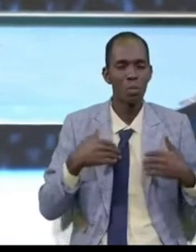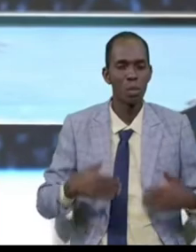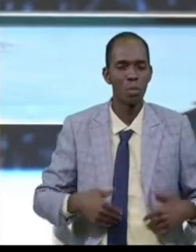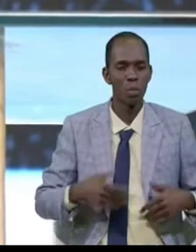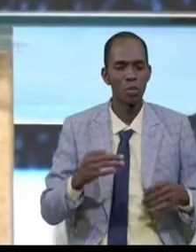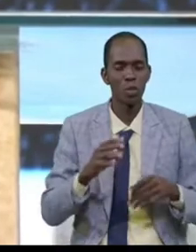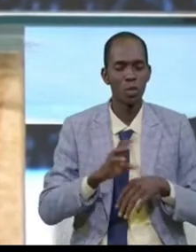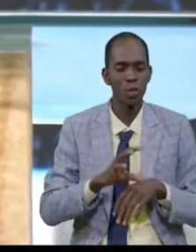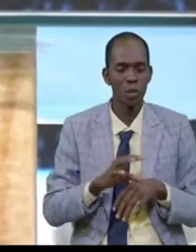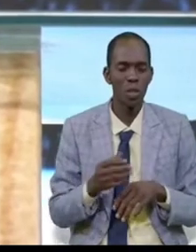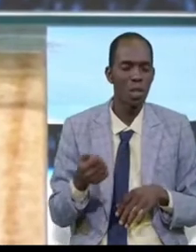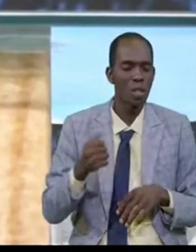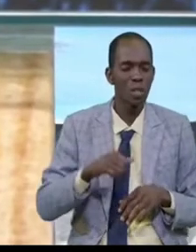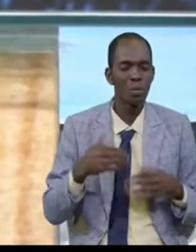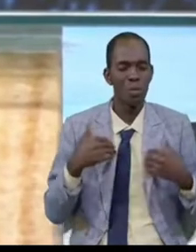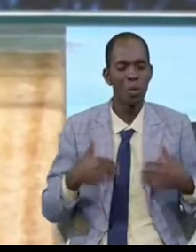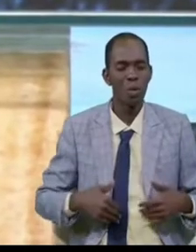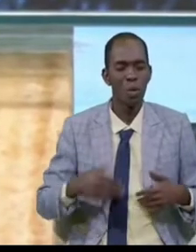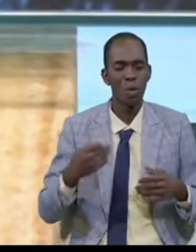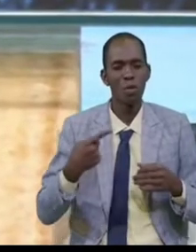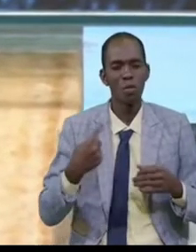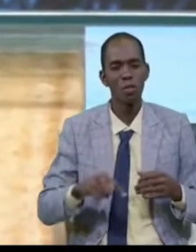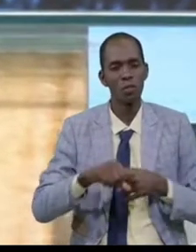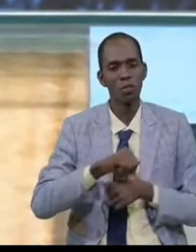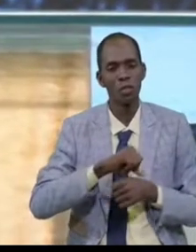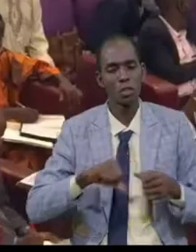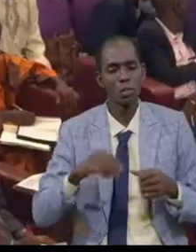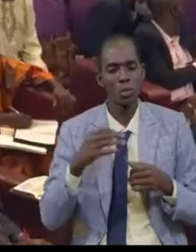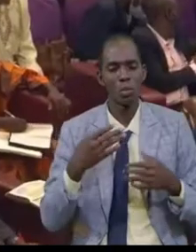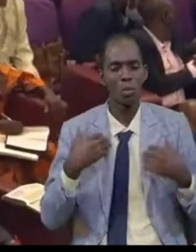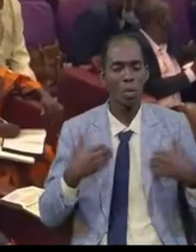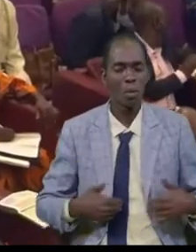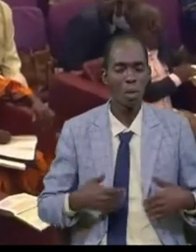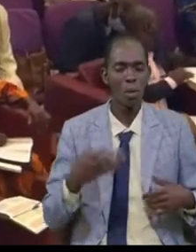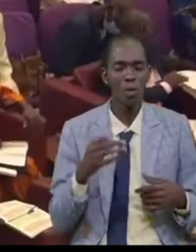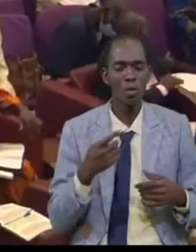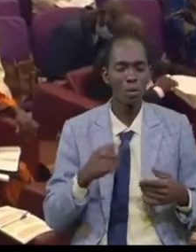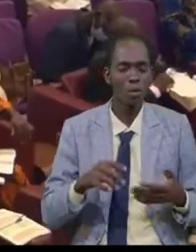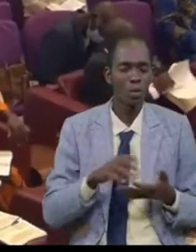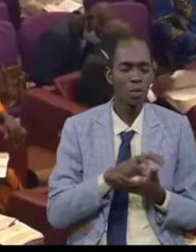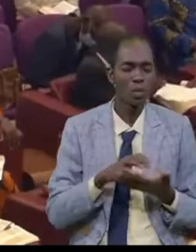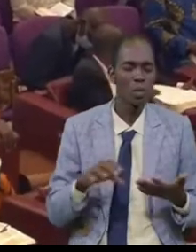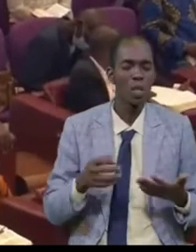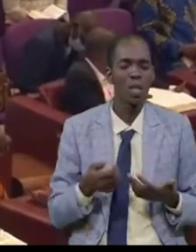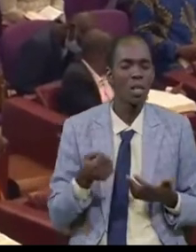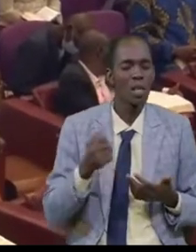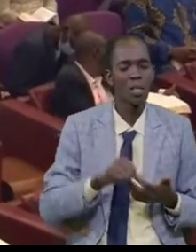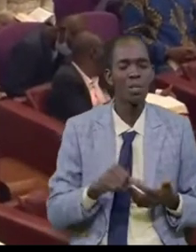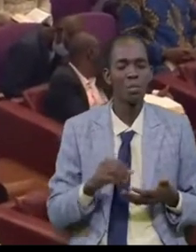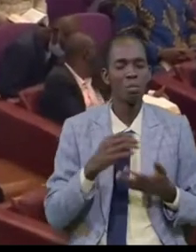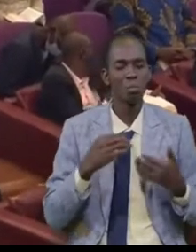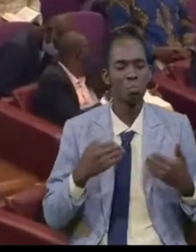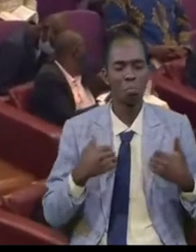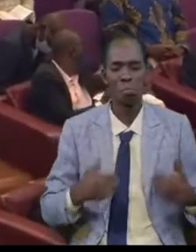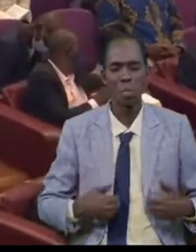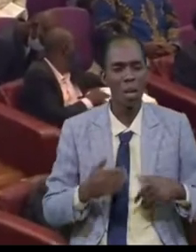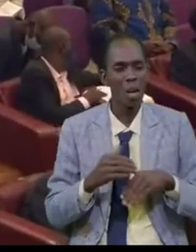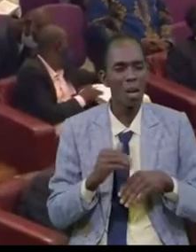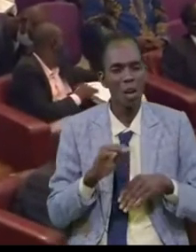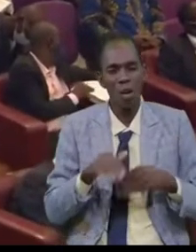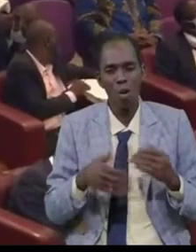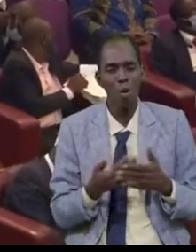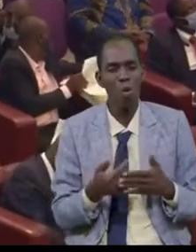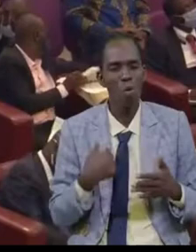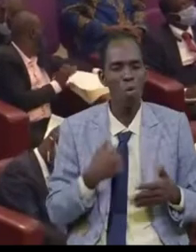member of the house fellowship, any member of the choir, any member of ushers, any section at all, you know, we're